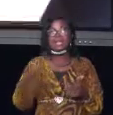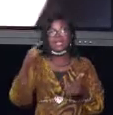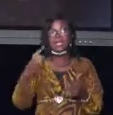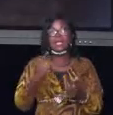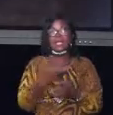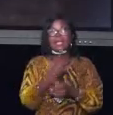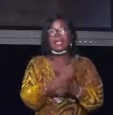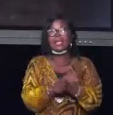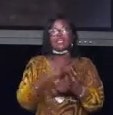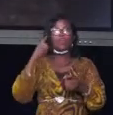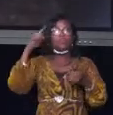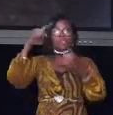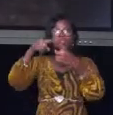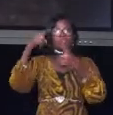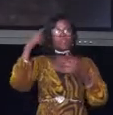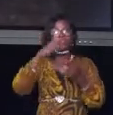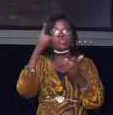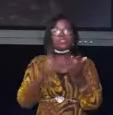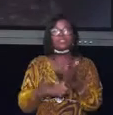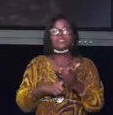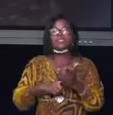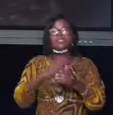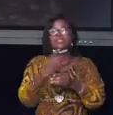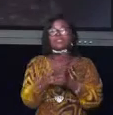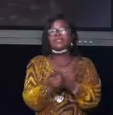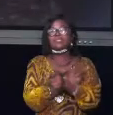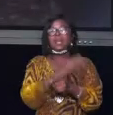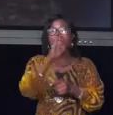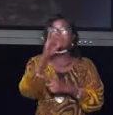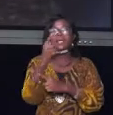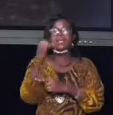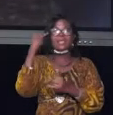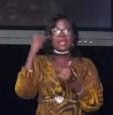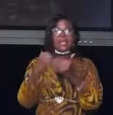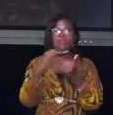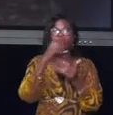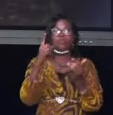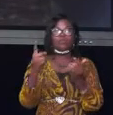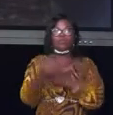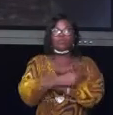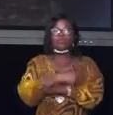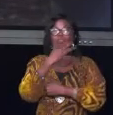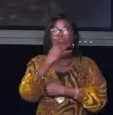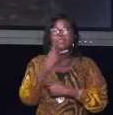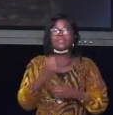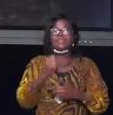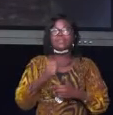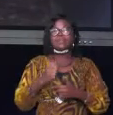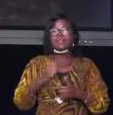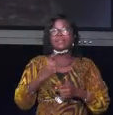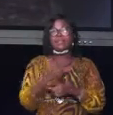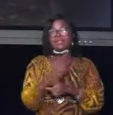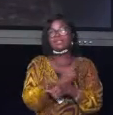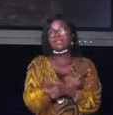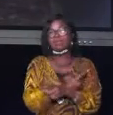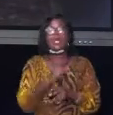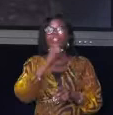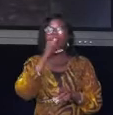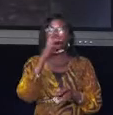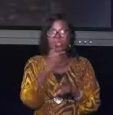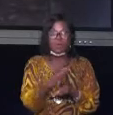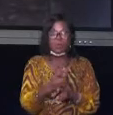the learning objective for this lesson. By the end of today's lesson, don't forget I said we're going to look at regular,